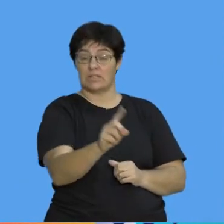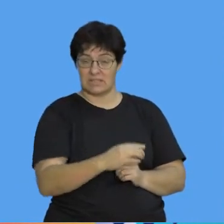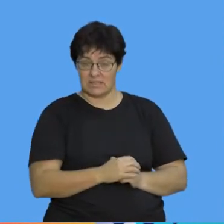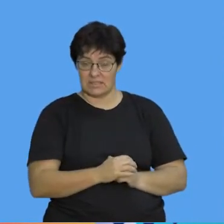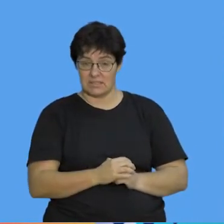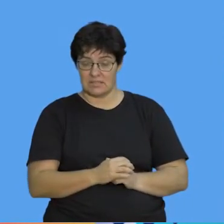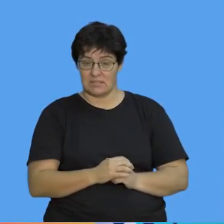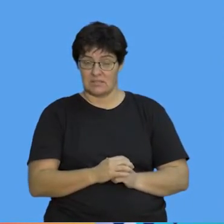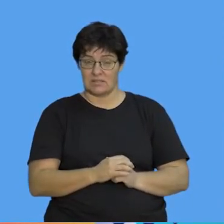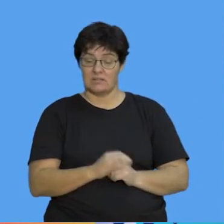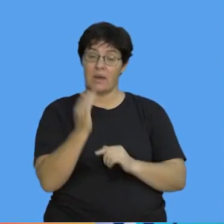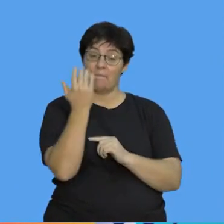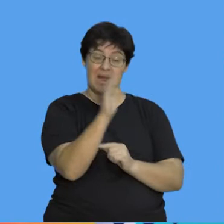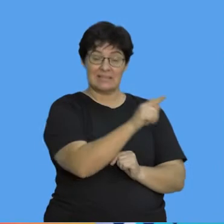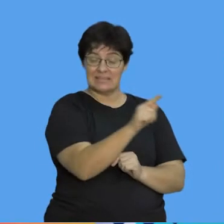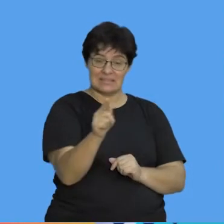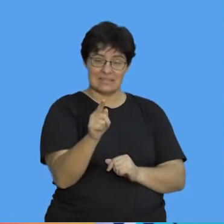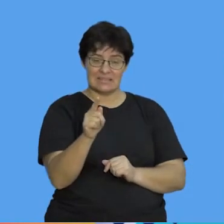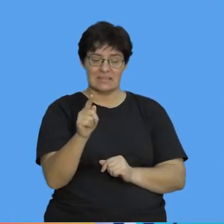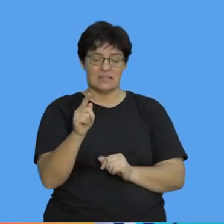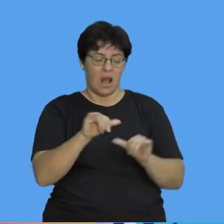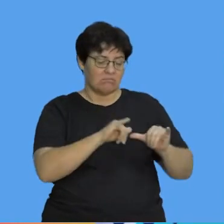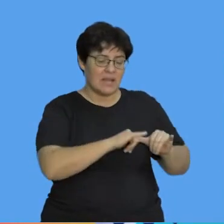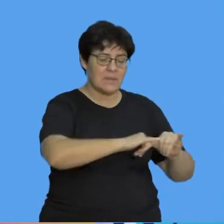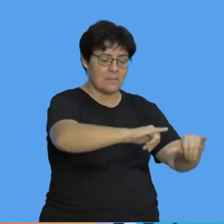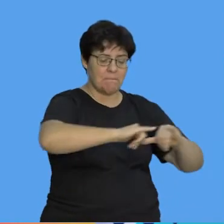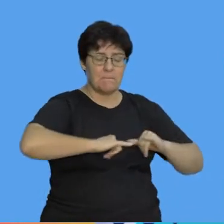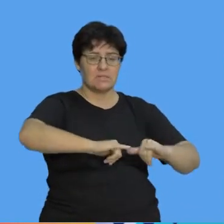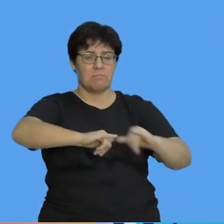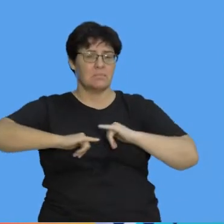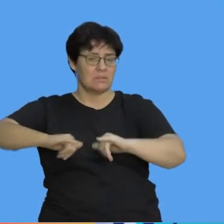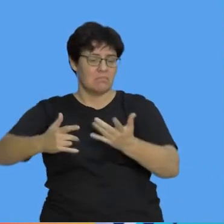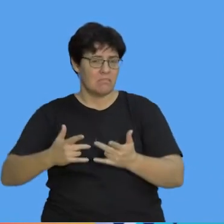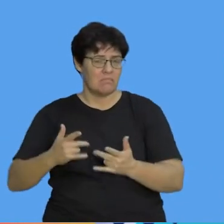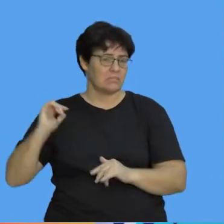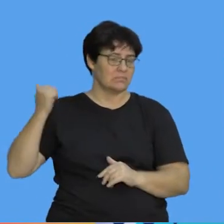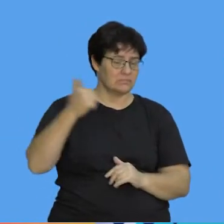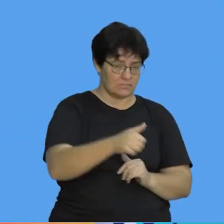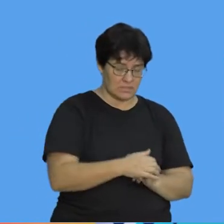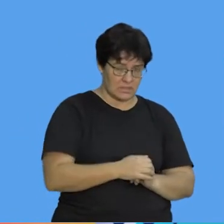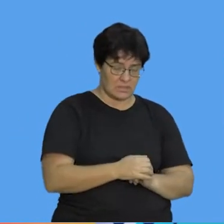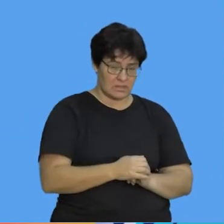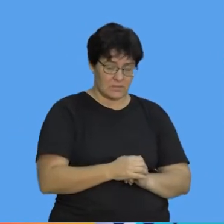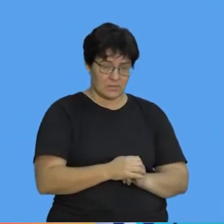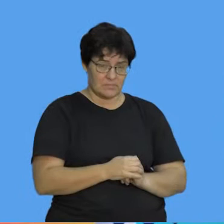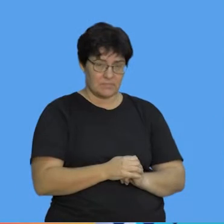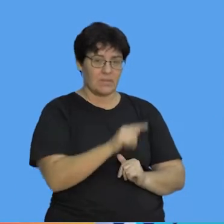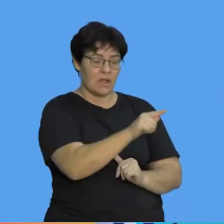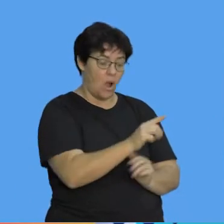is plants, the common ancestor. What I meant by common ancestor is plants,